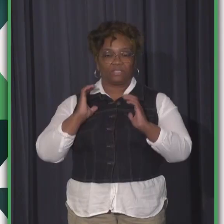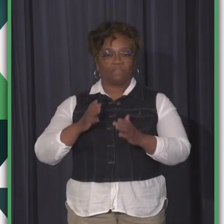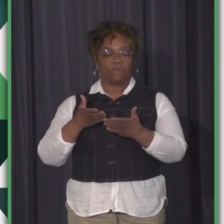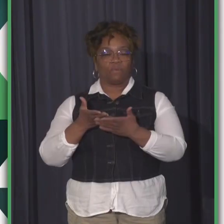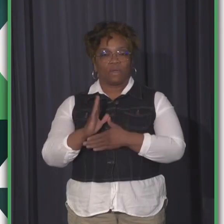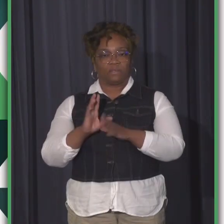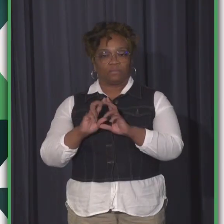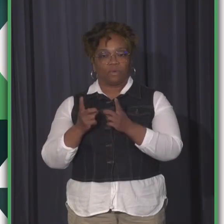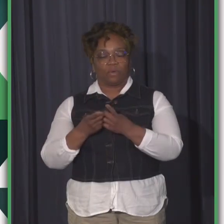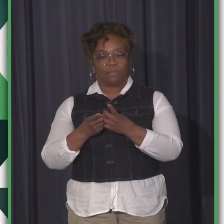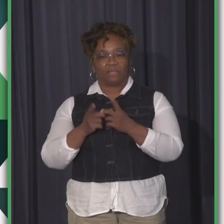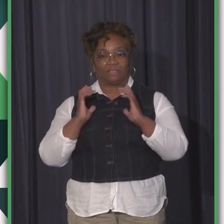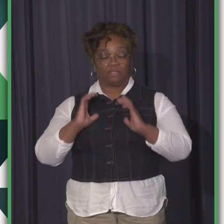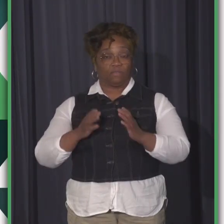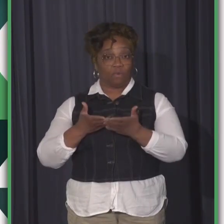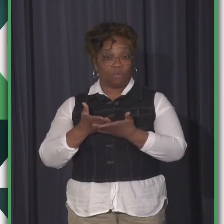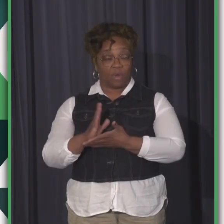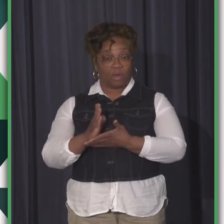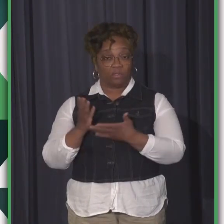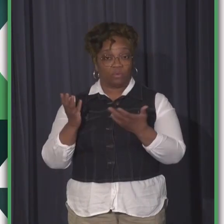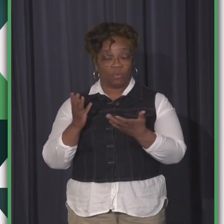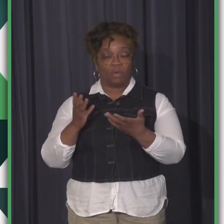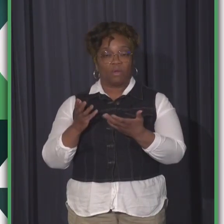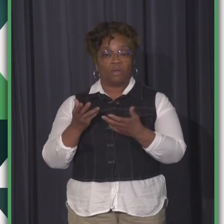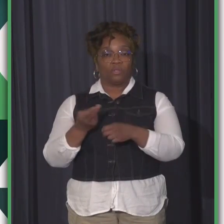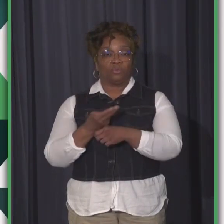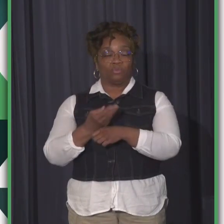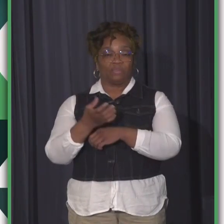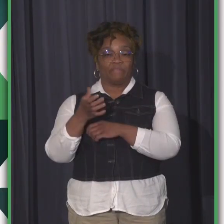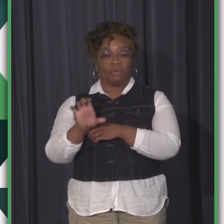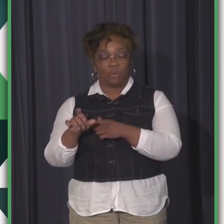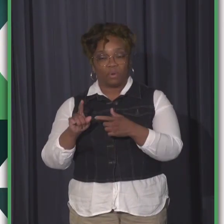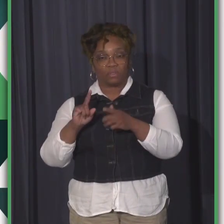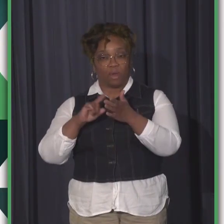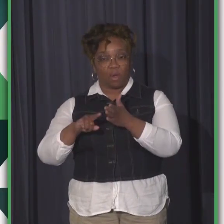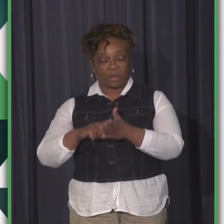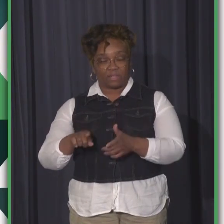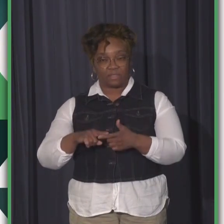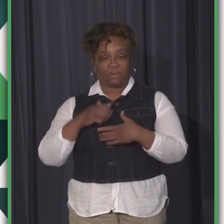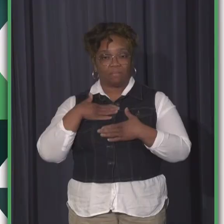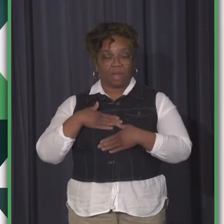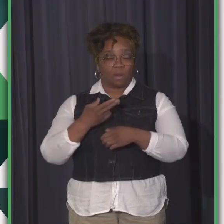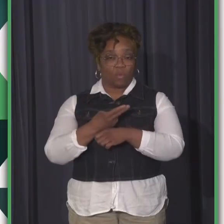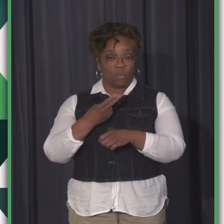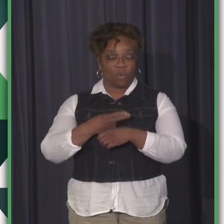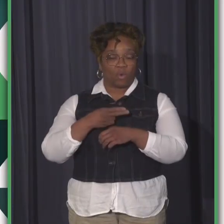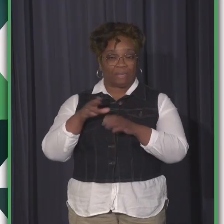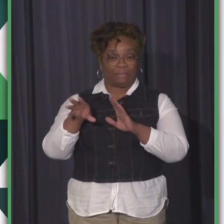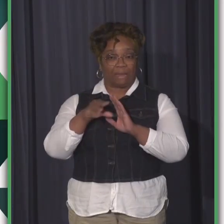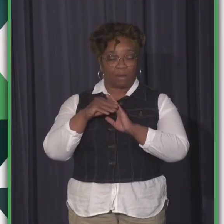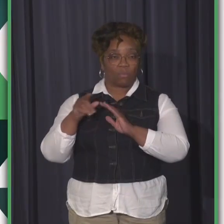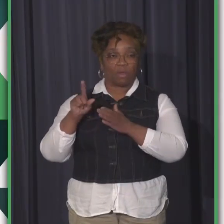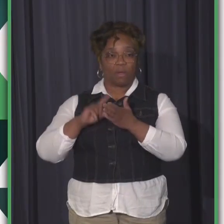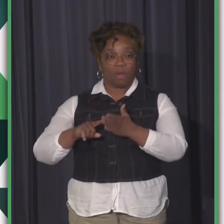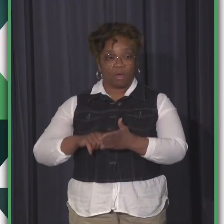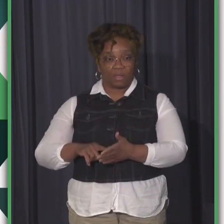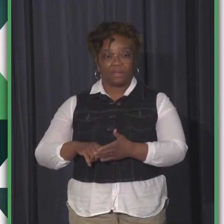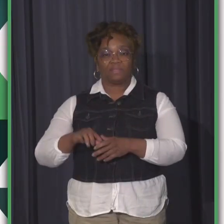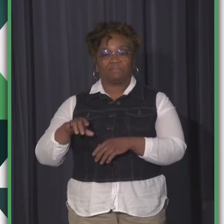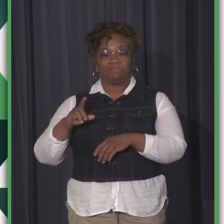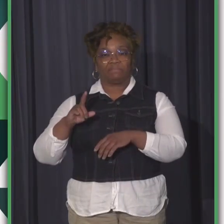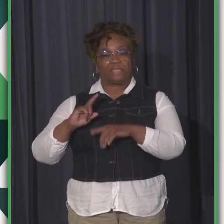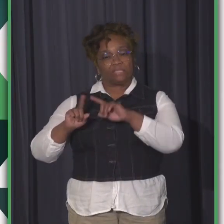responsible for use of force audits, body-worn camera review audits, various audits,